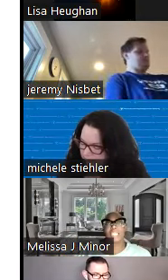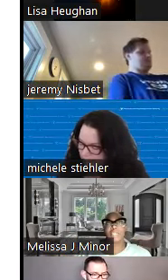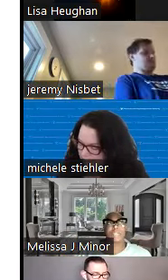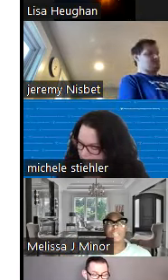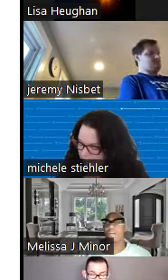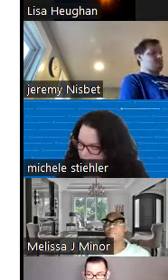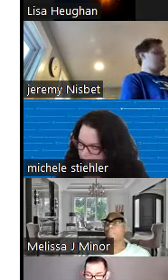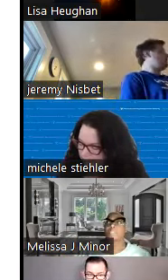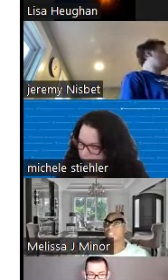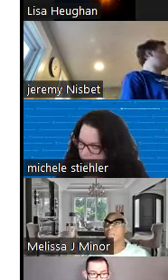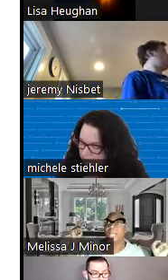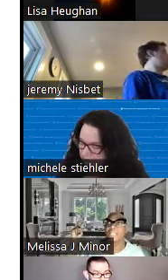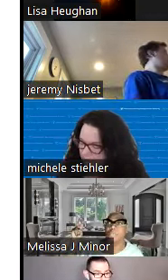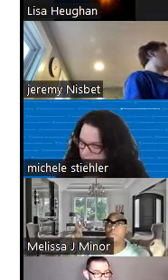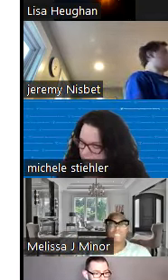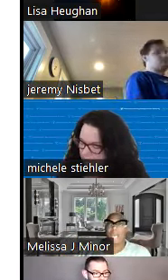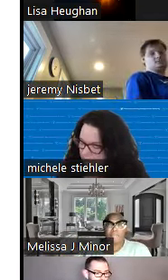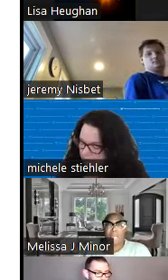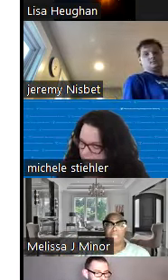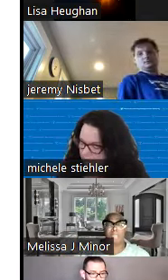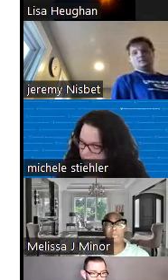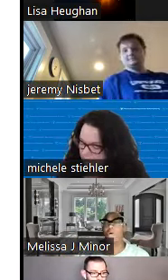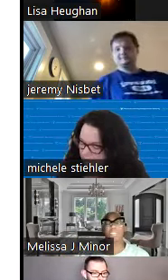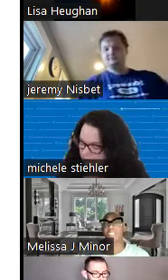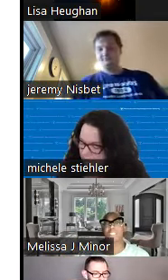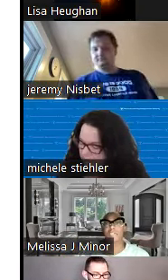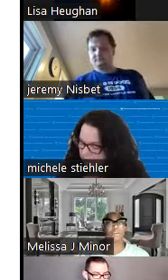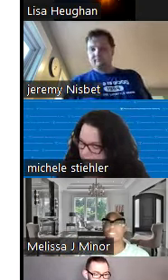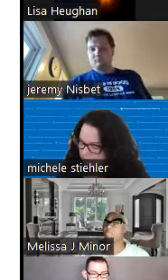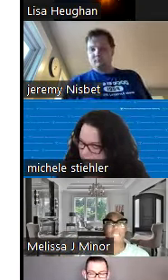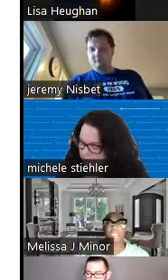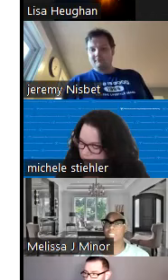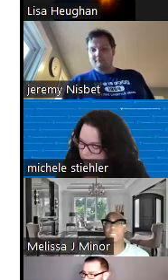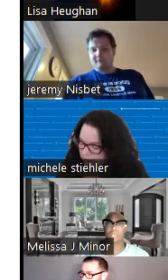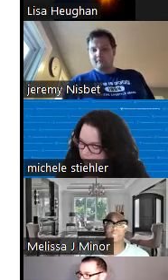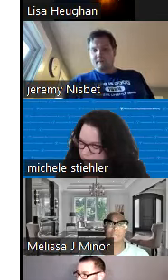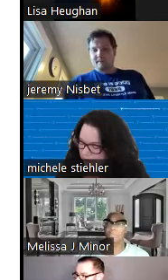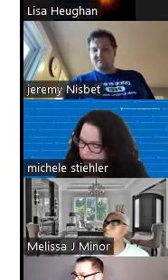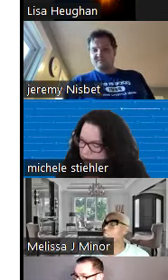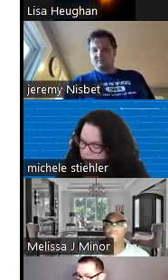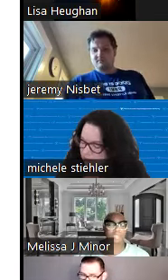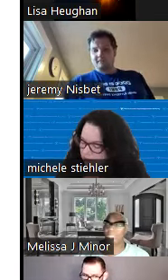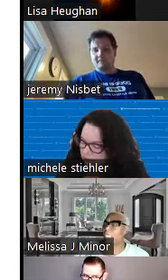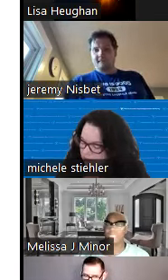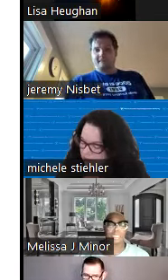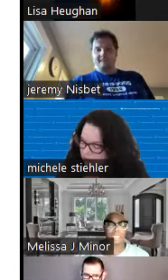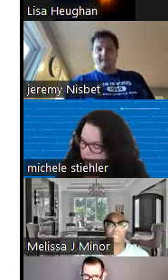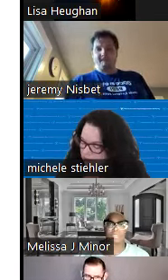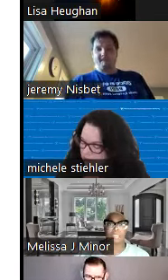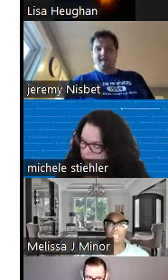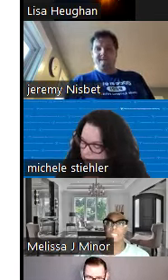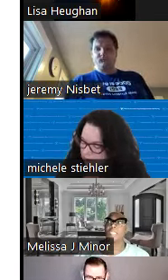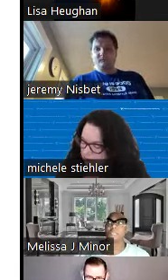get a letter from somebody who wants to hide behind people. Oh, it was done in error. No, this was not done in error. Most definitely was not done in